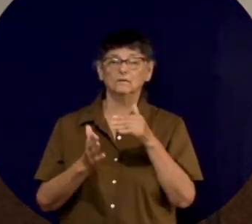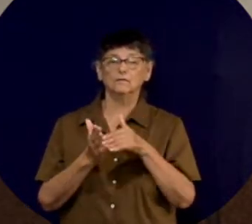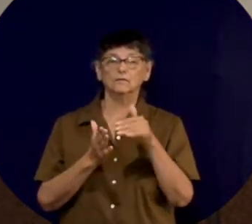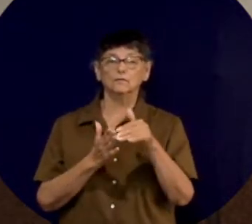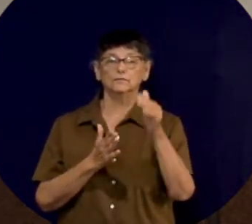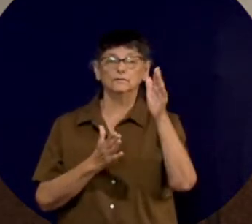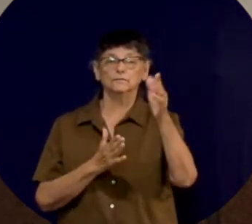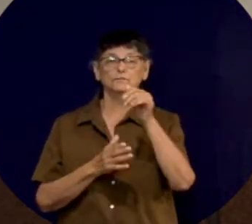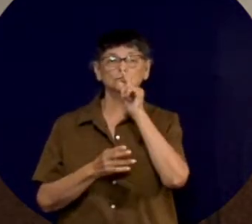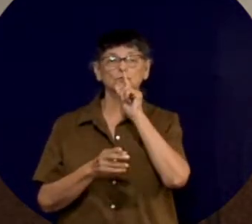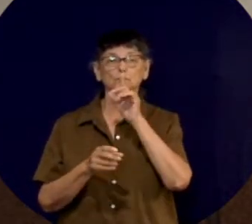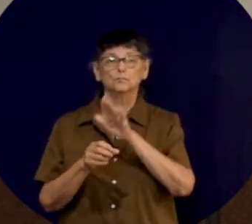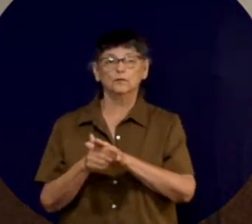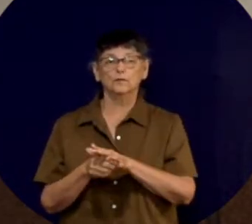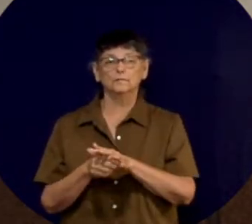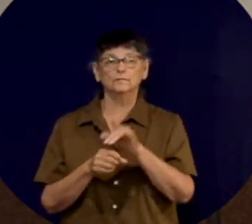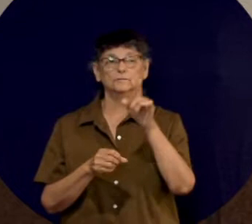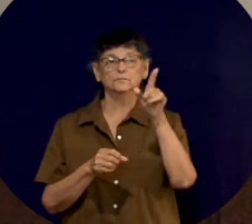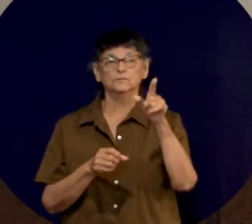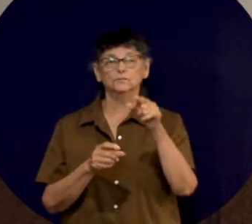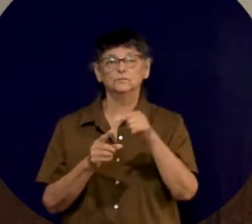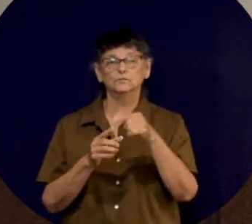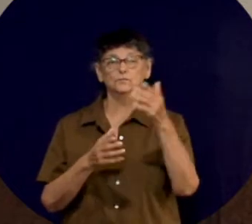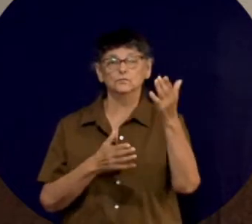according to your promise to your